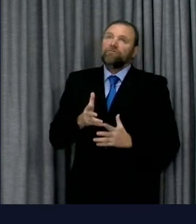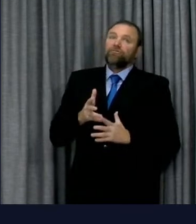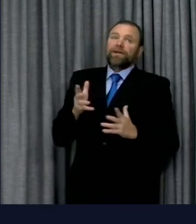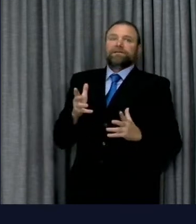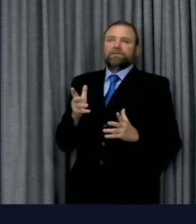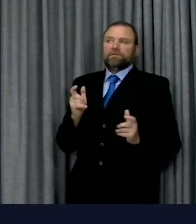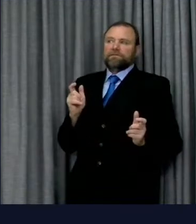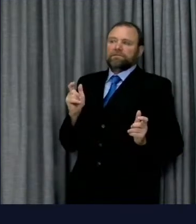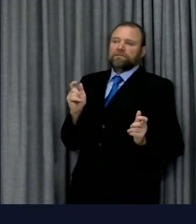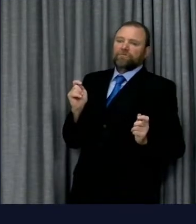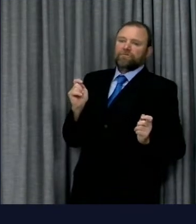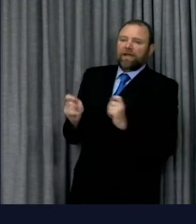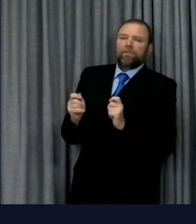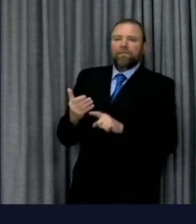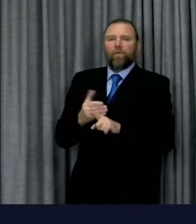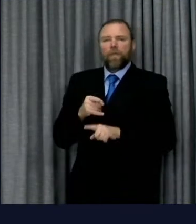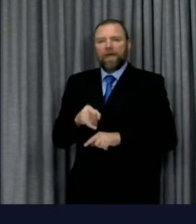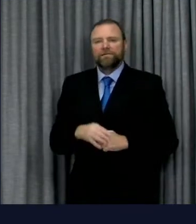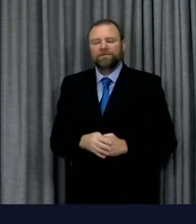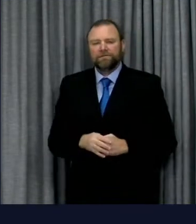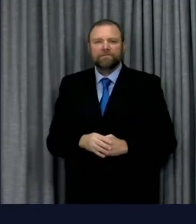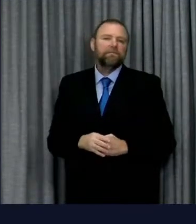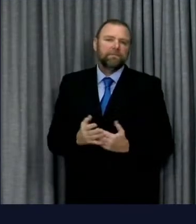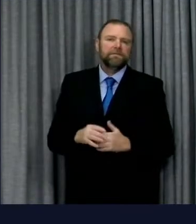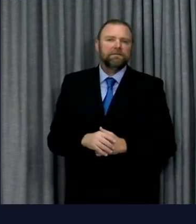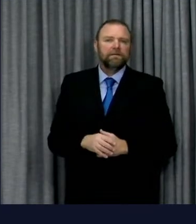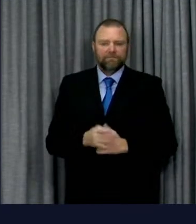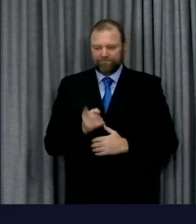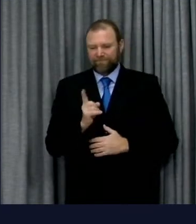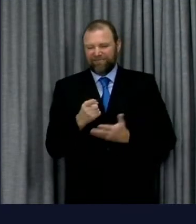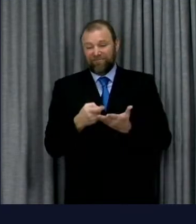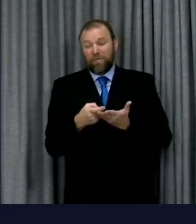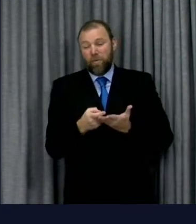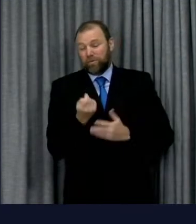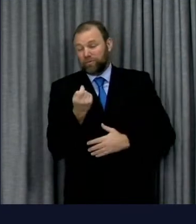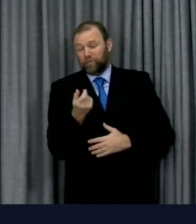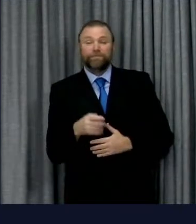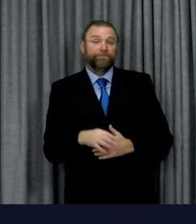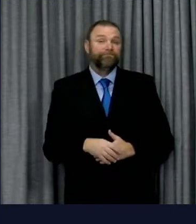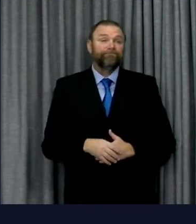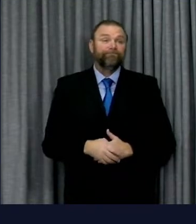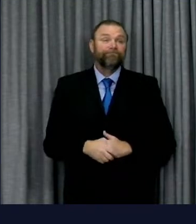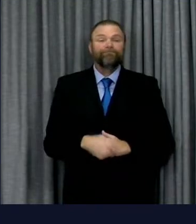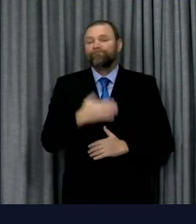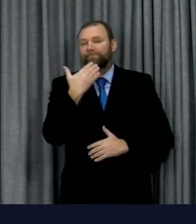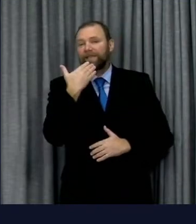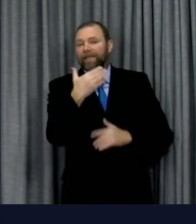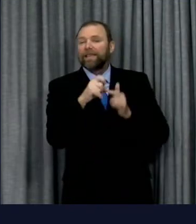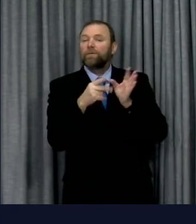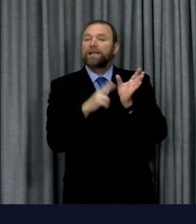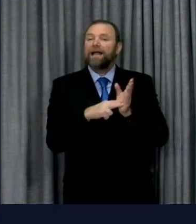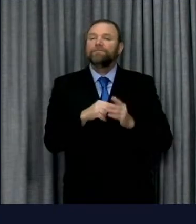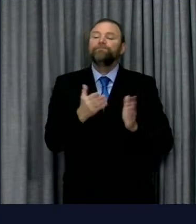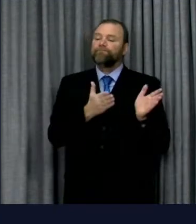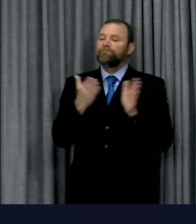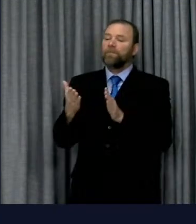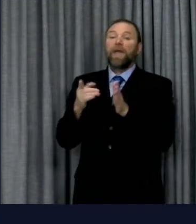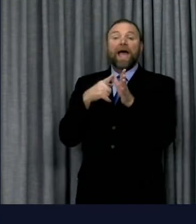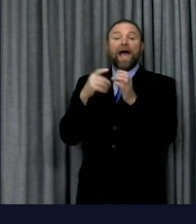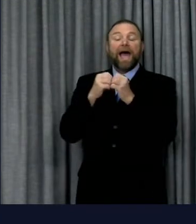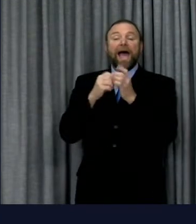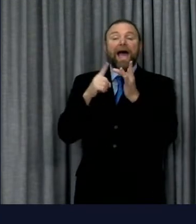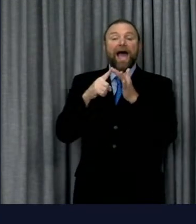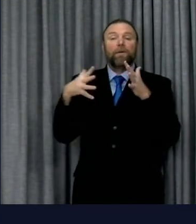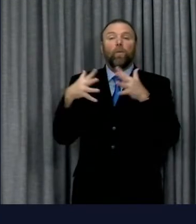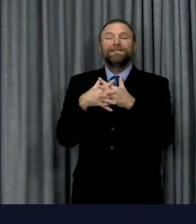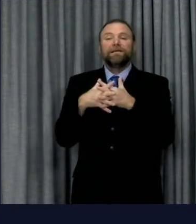moves before then, but that report is imminently expected. Dan, thank you very much. Over to Abby Whittick at